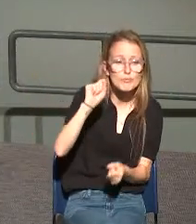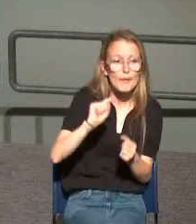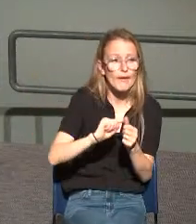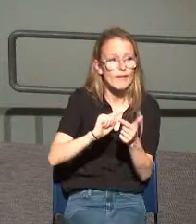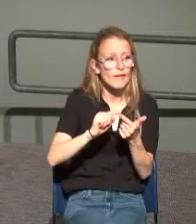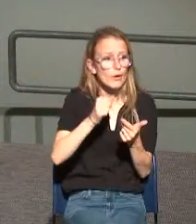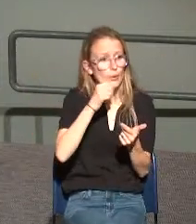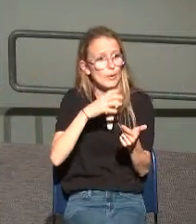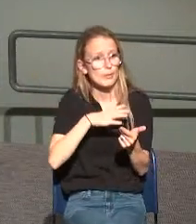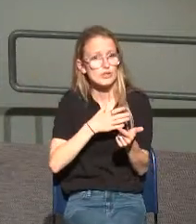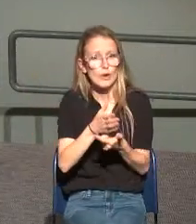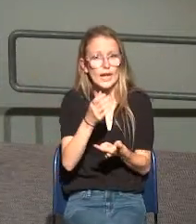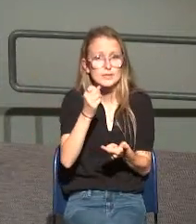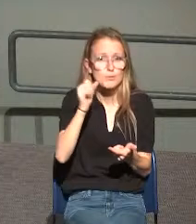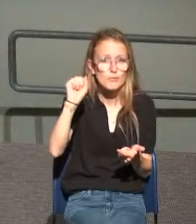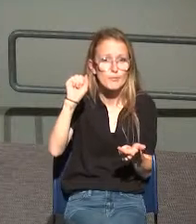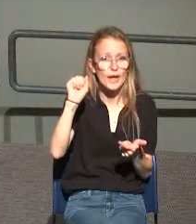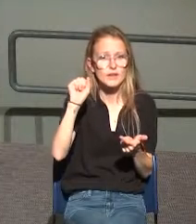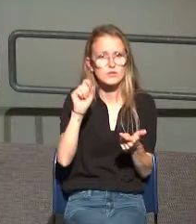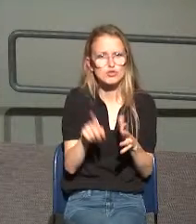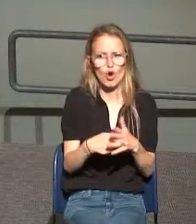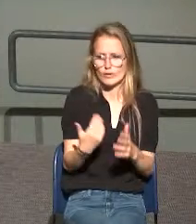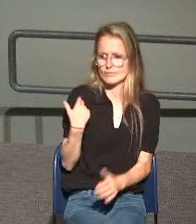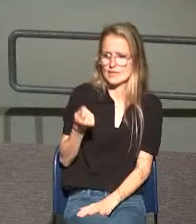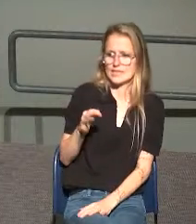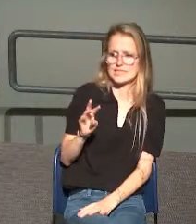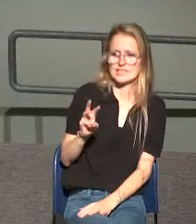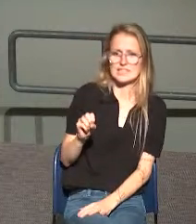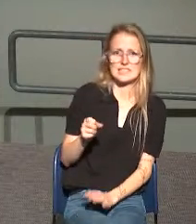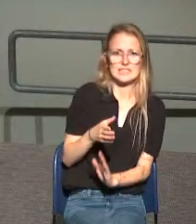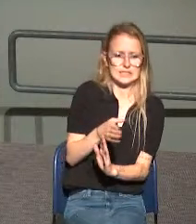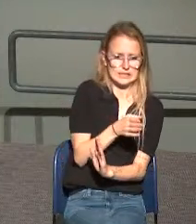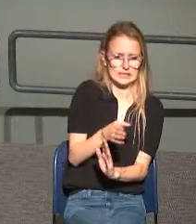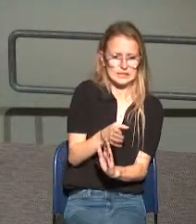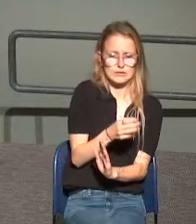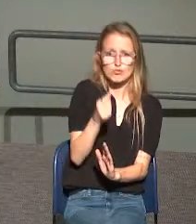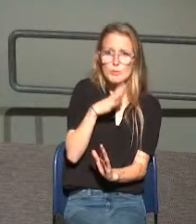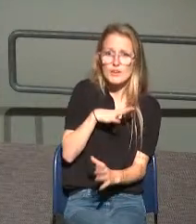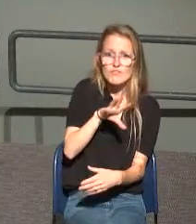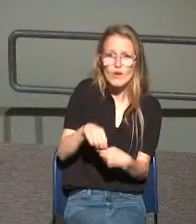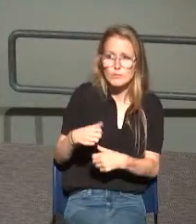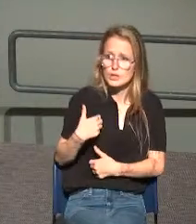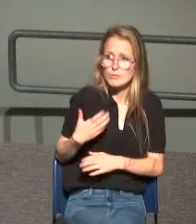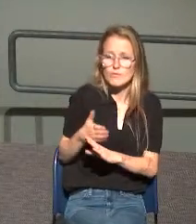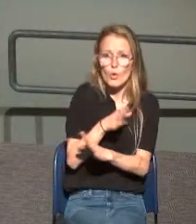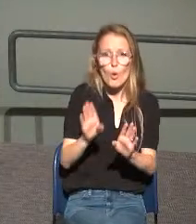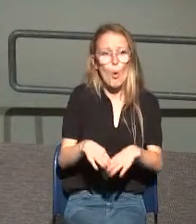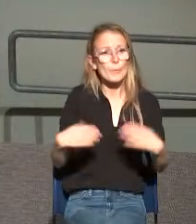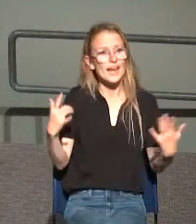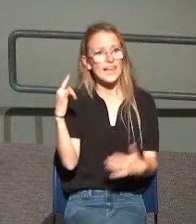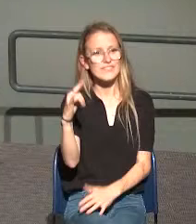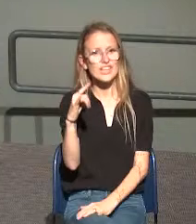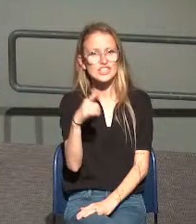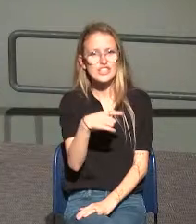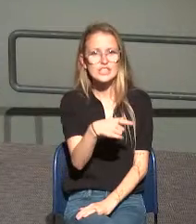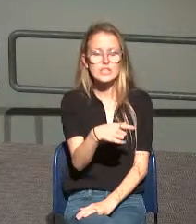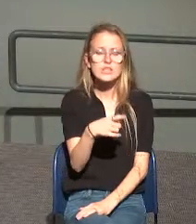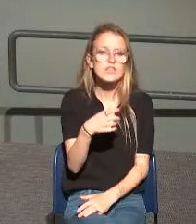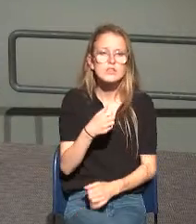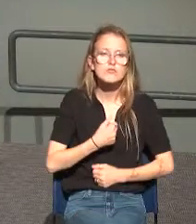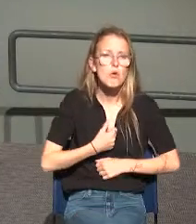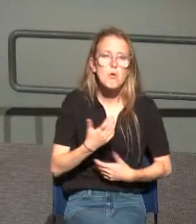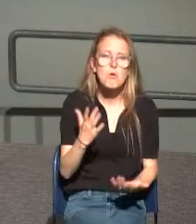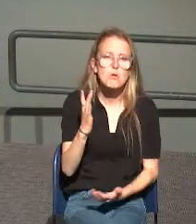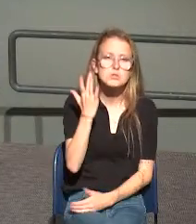in the 60s. And women were... women in the military at that time, even before they opened up aviation, they were getting tired of